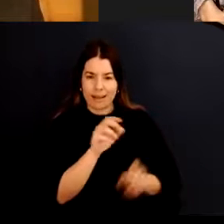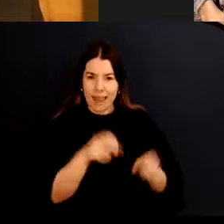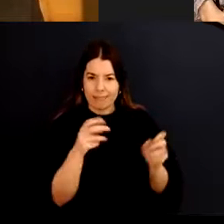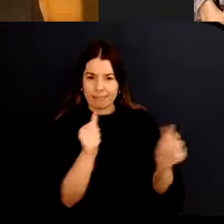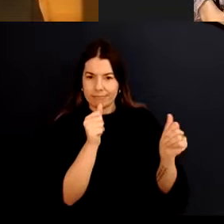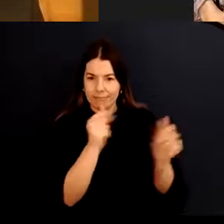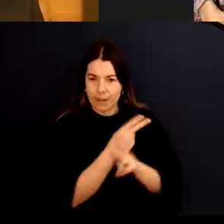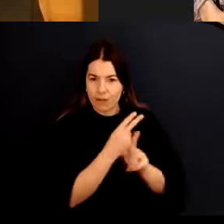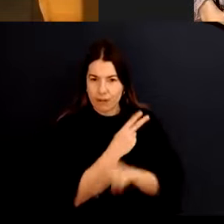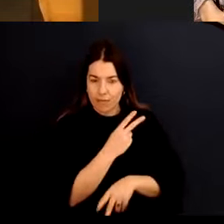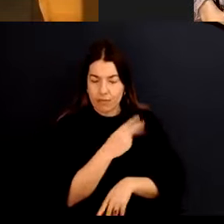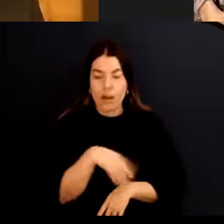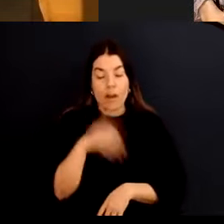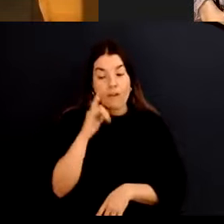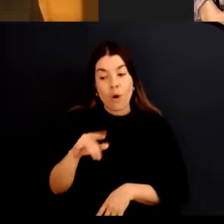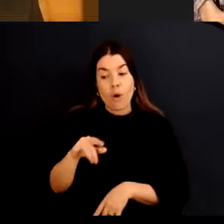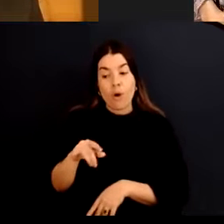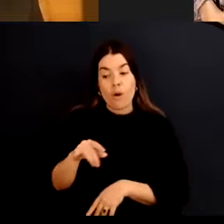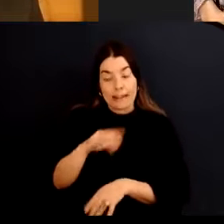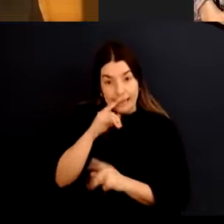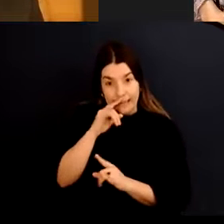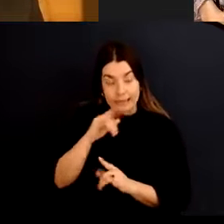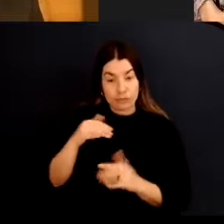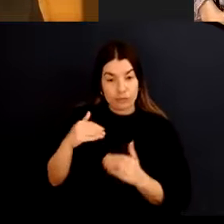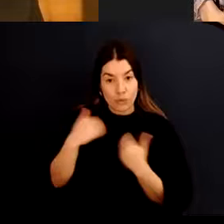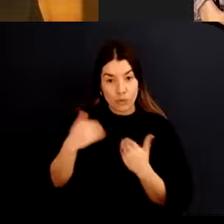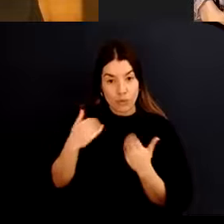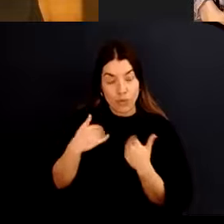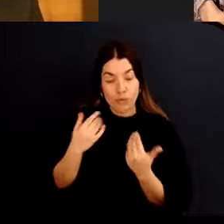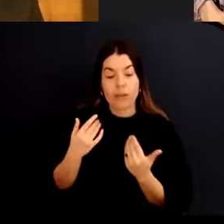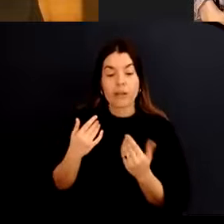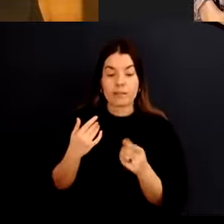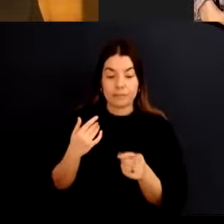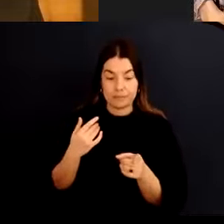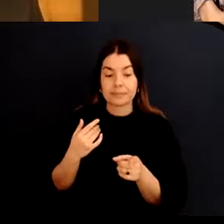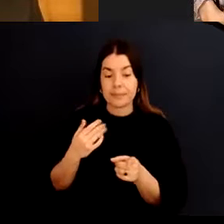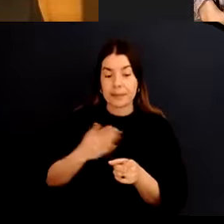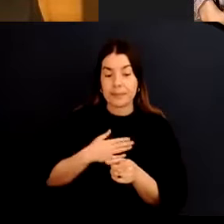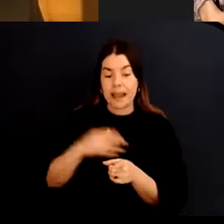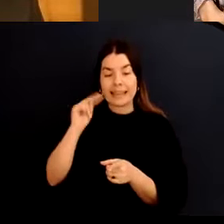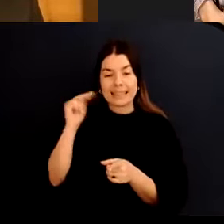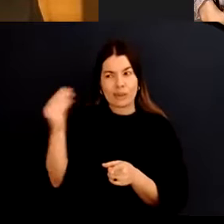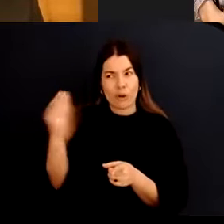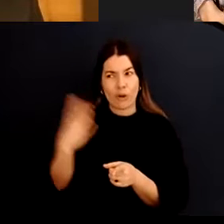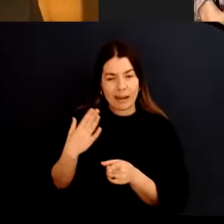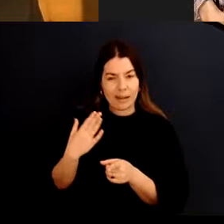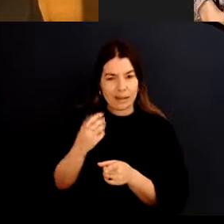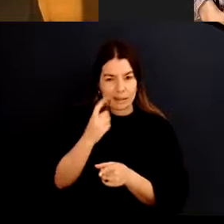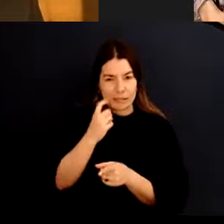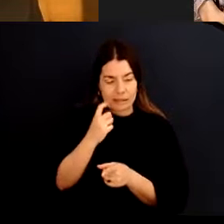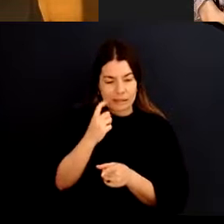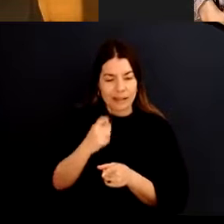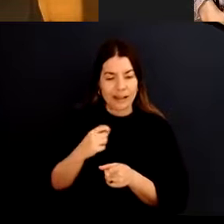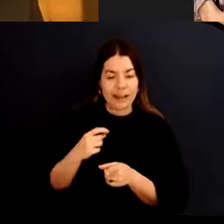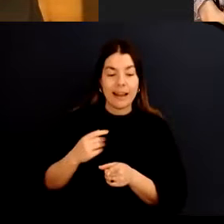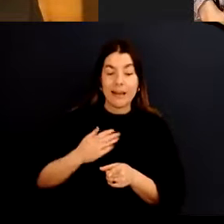comes to kids, to young people, my niece even told me the other day, in relating with my kids' friends, I'm known as